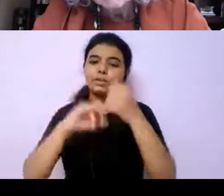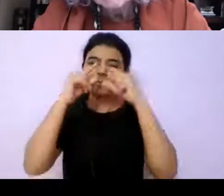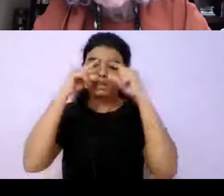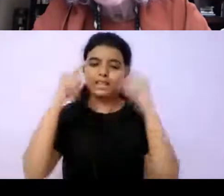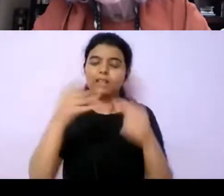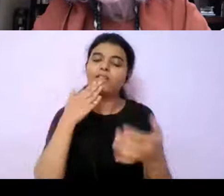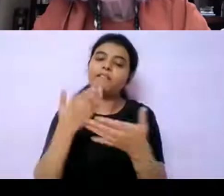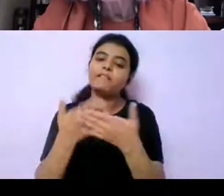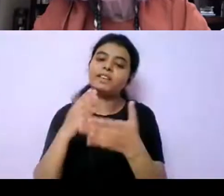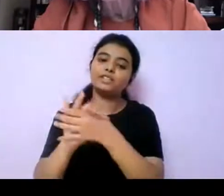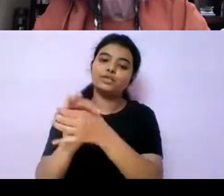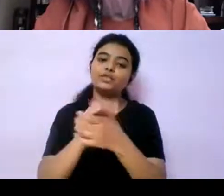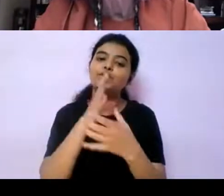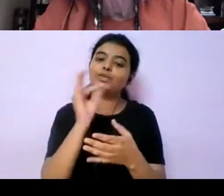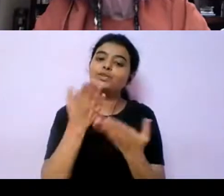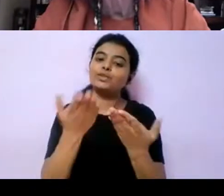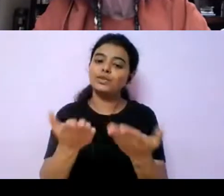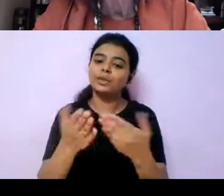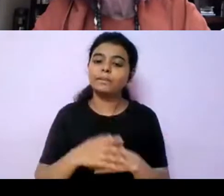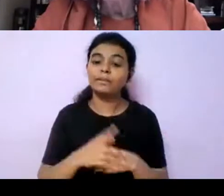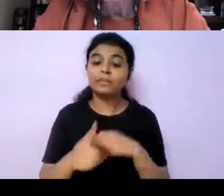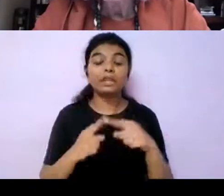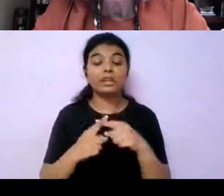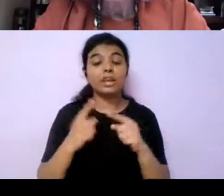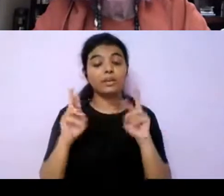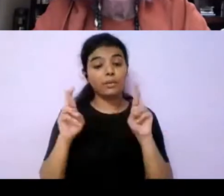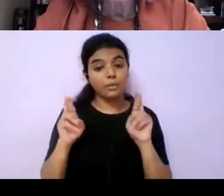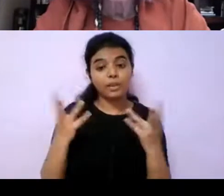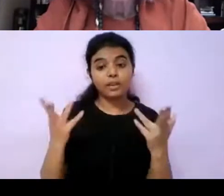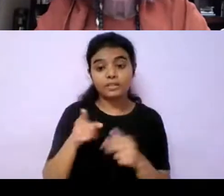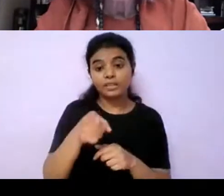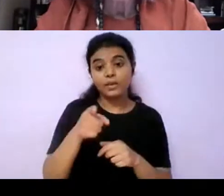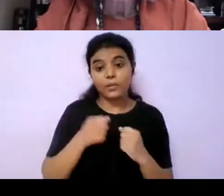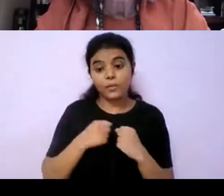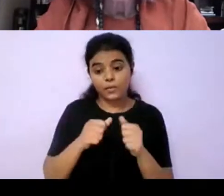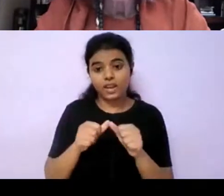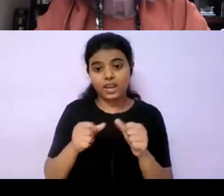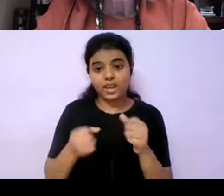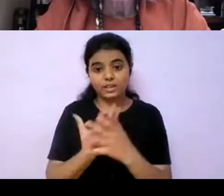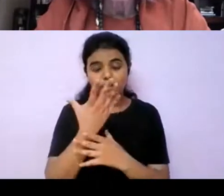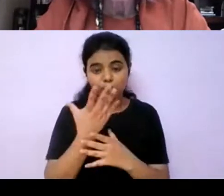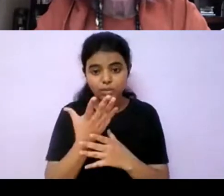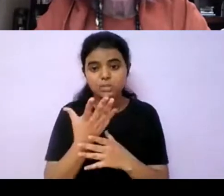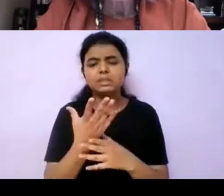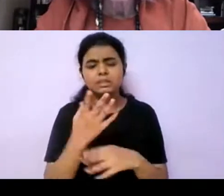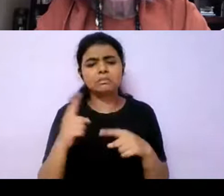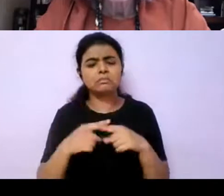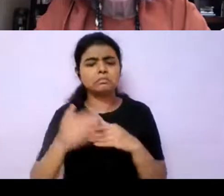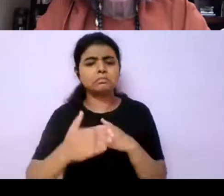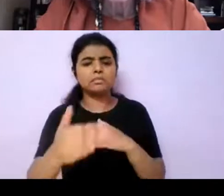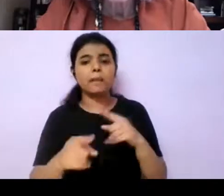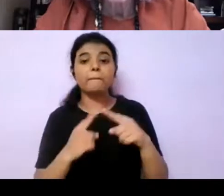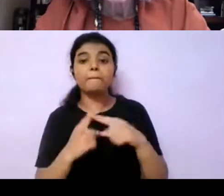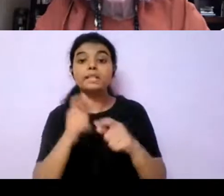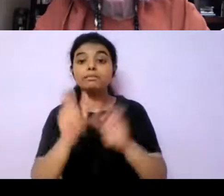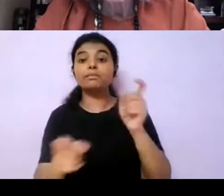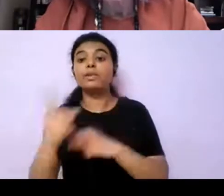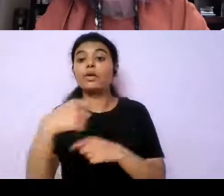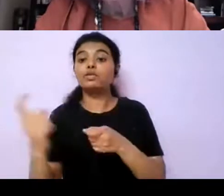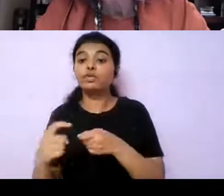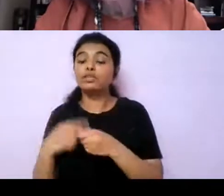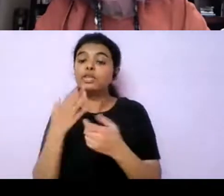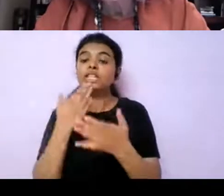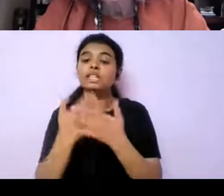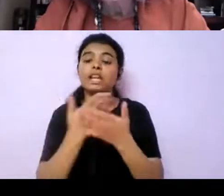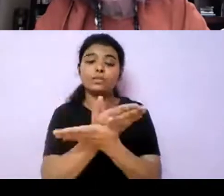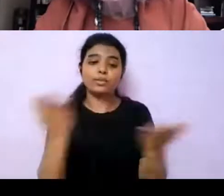friend. And we hope that we continue our association. And I should also thank the participants for